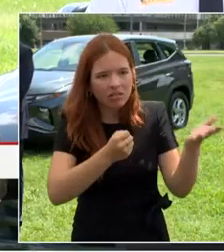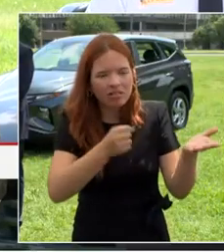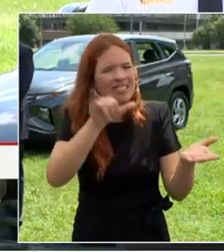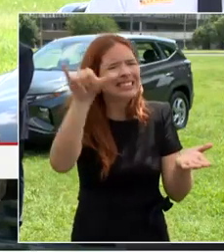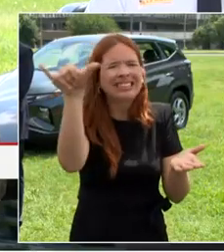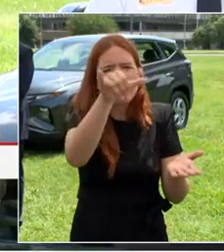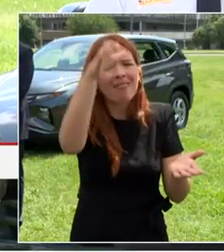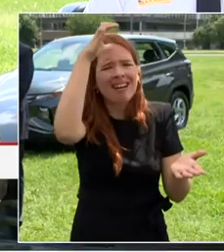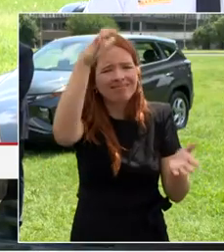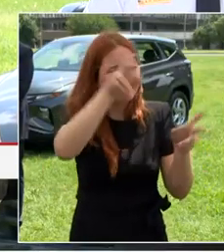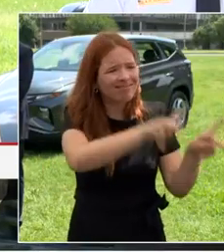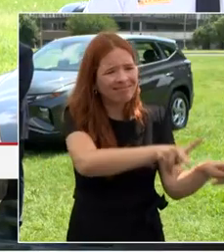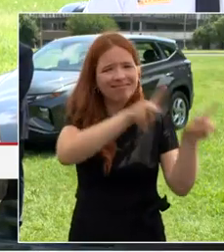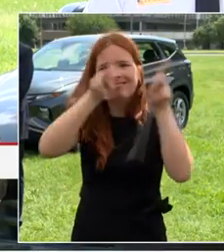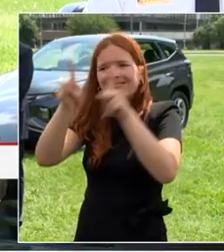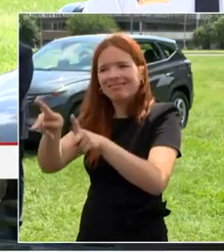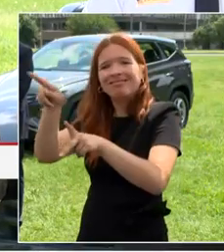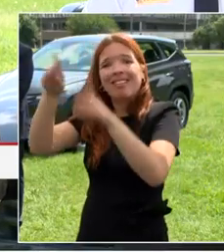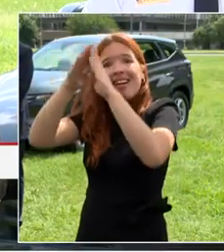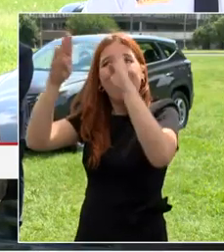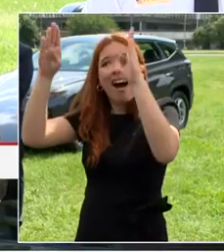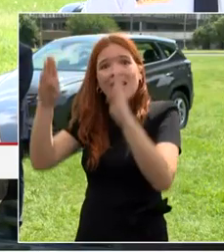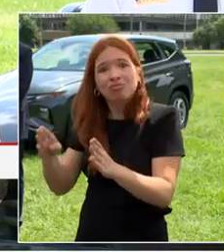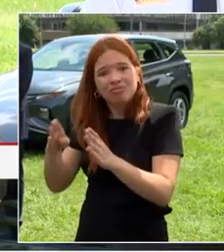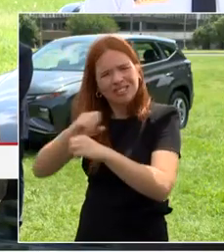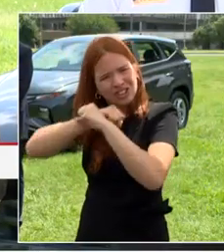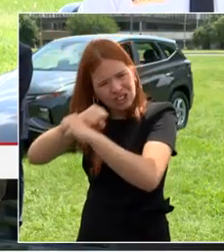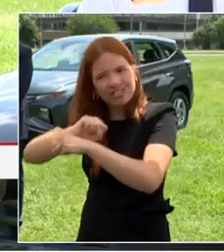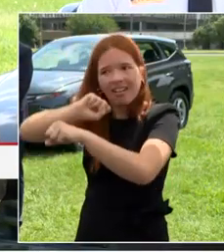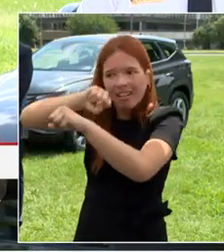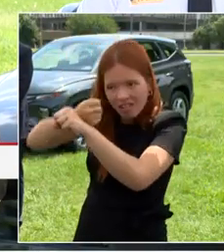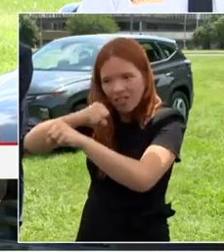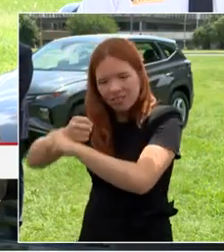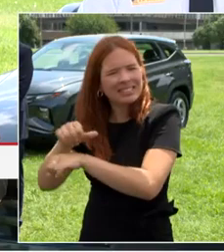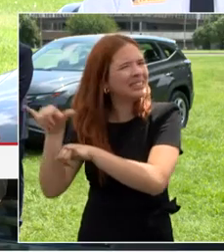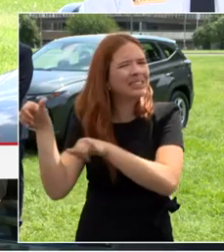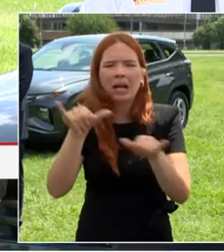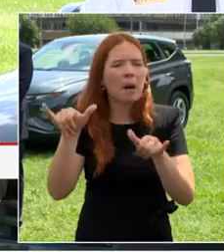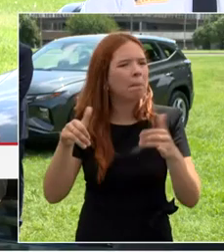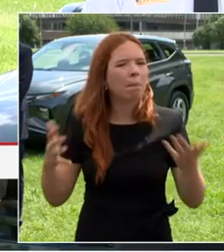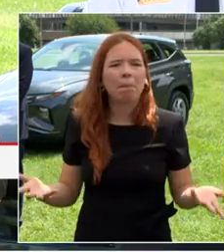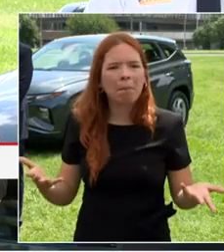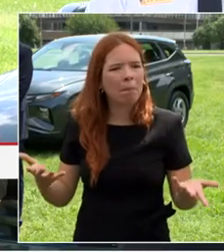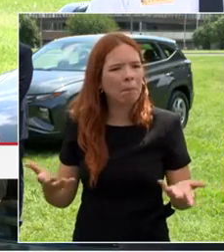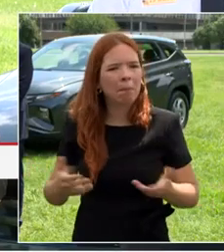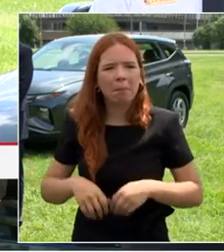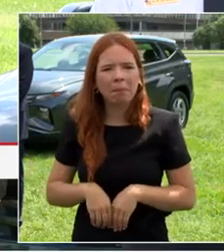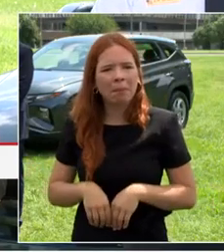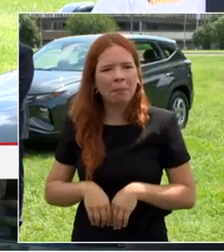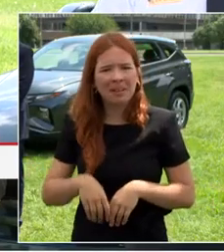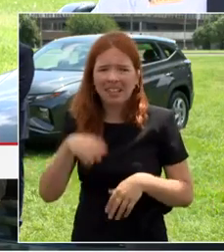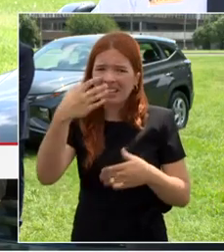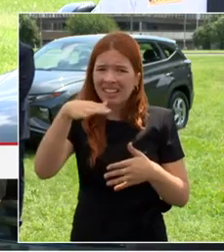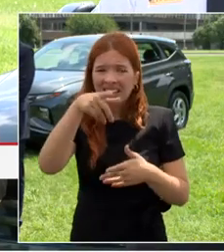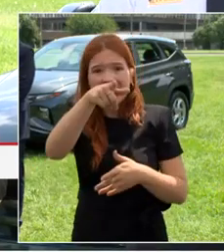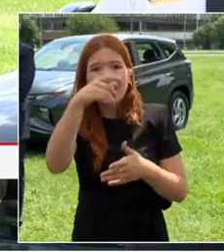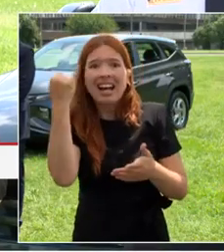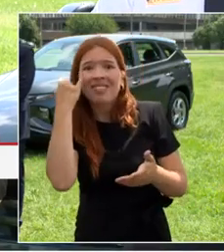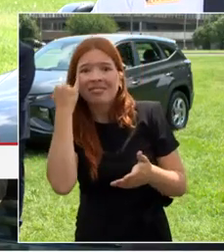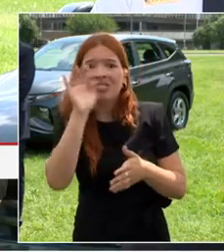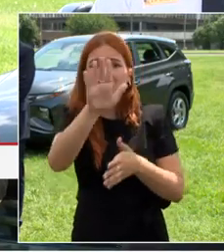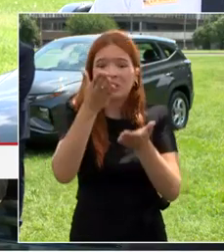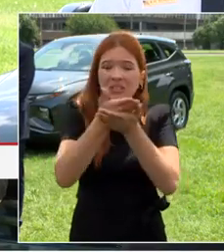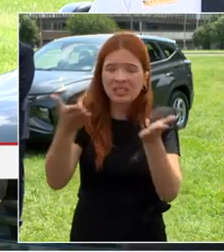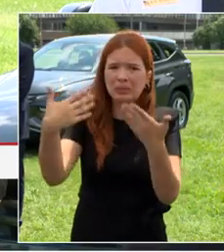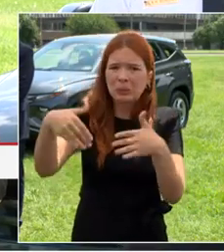I'm not leaving valuables in my vehicle. All of those things are key. So I think what you just heard